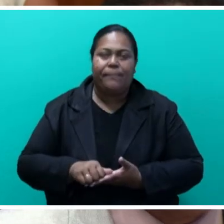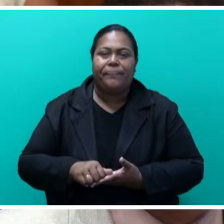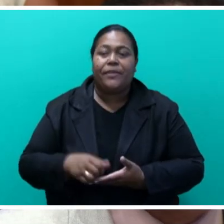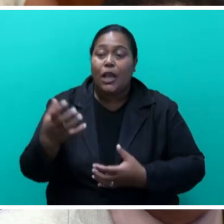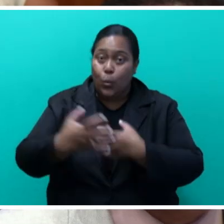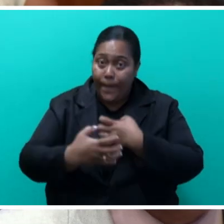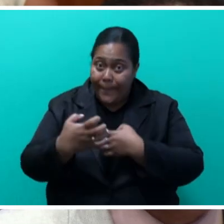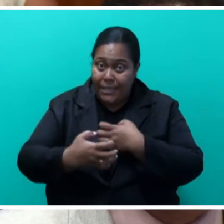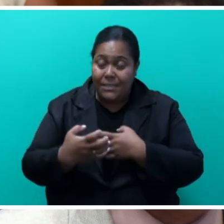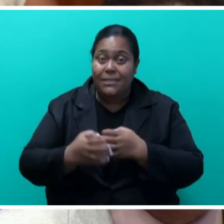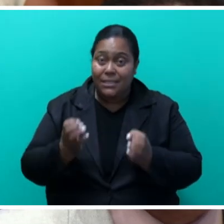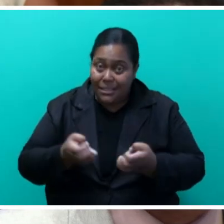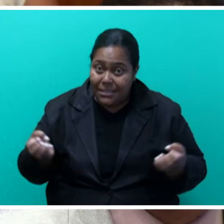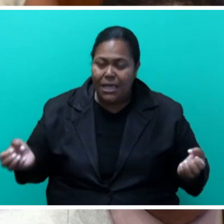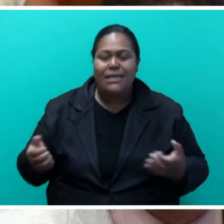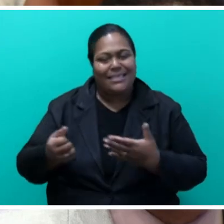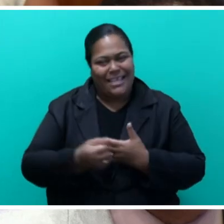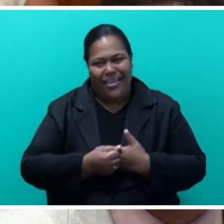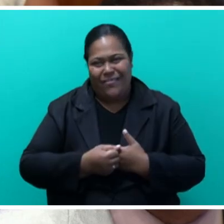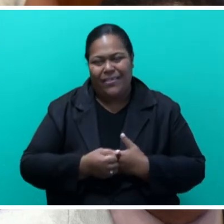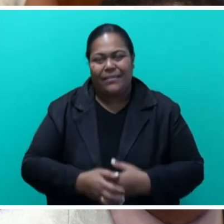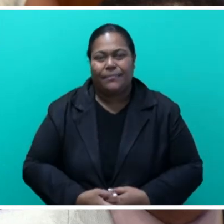work that are safe and without